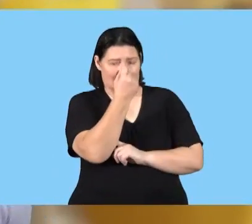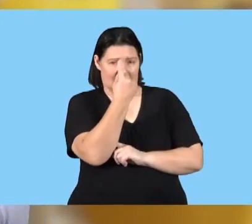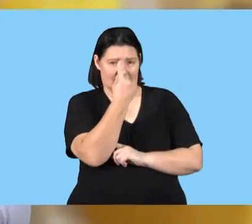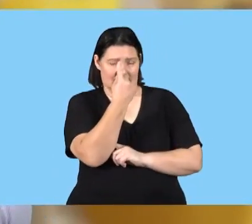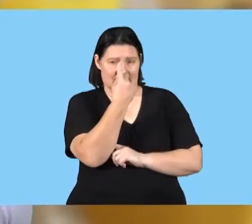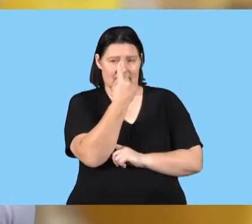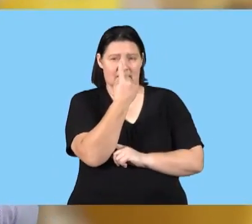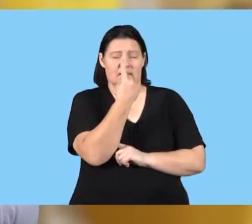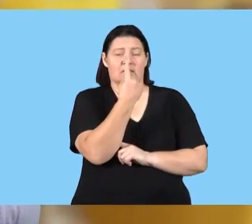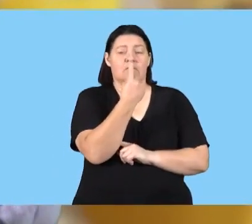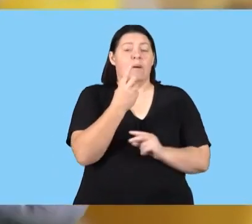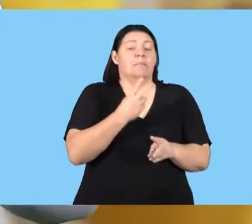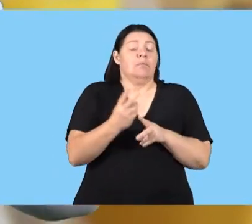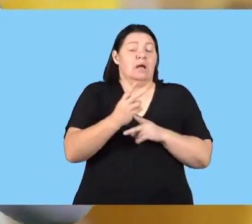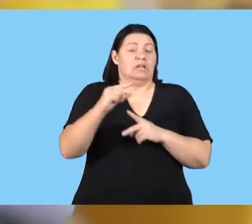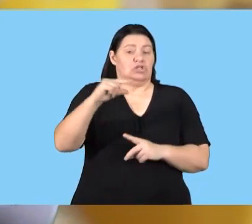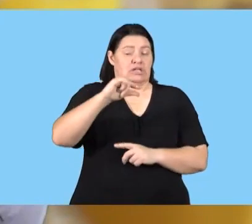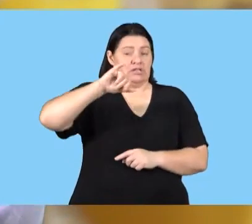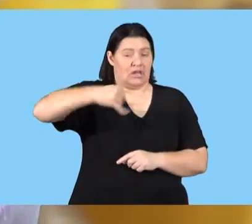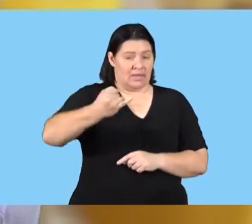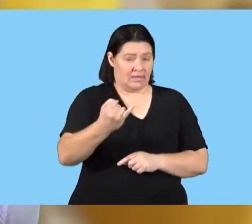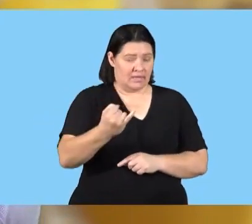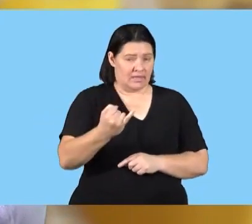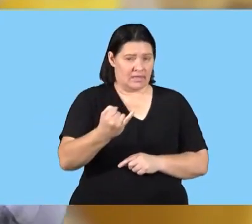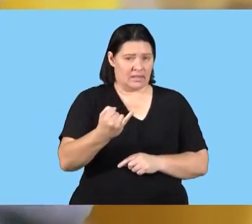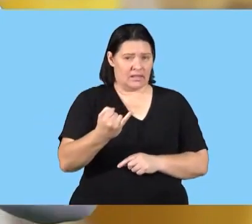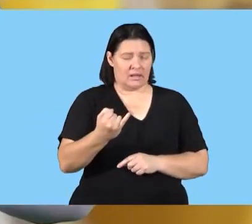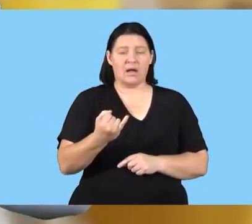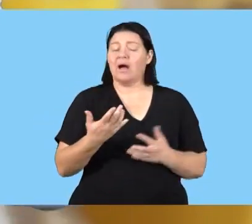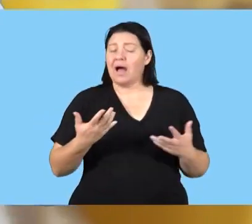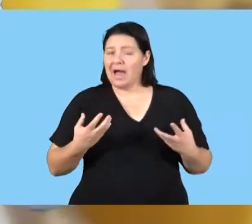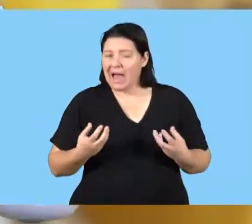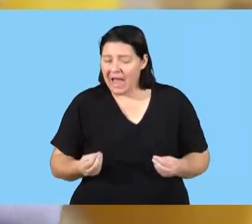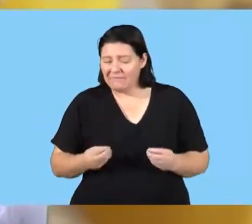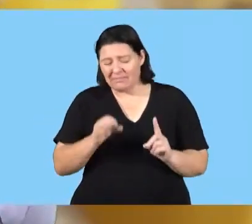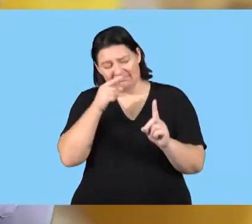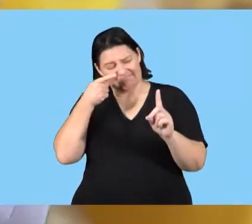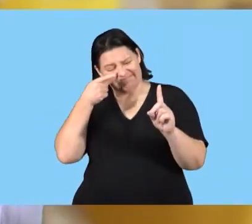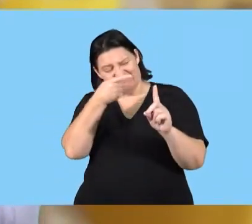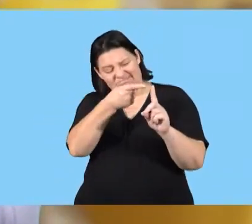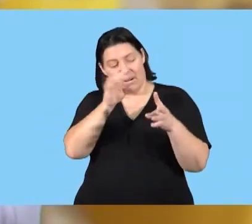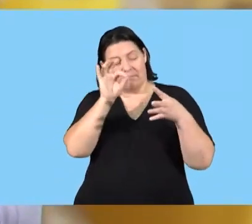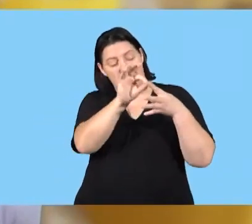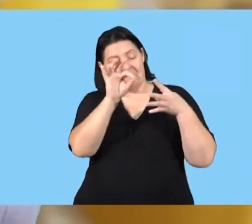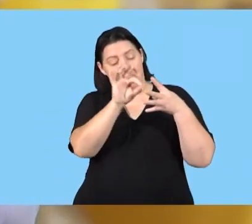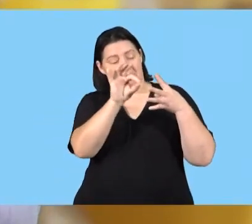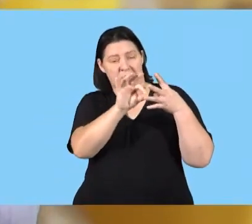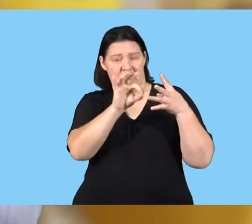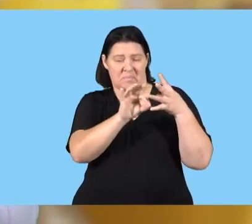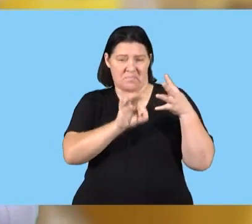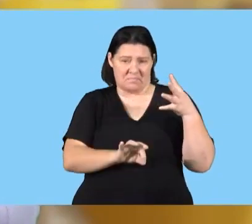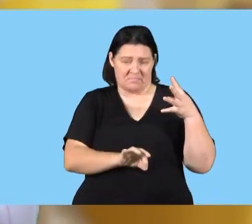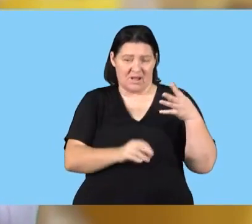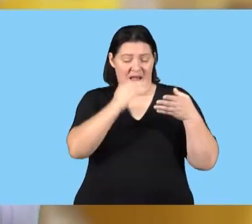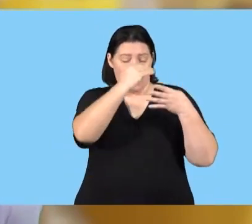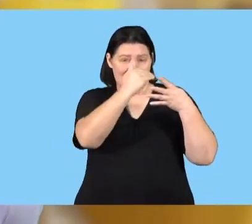to understand that when we prepare the general journal, it has its specific purpose, and that these are